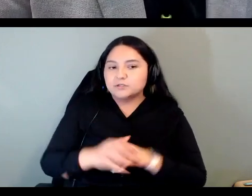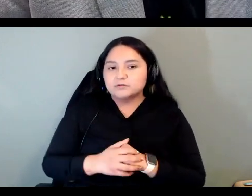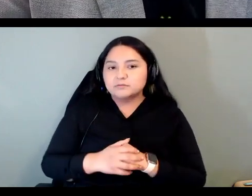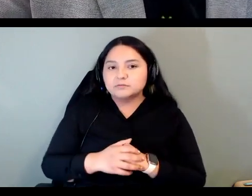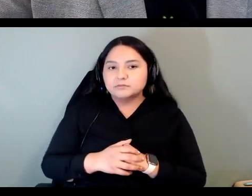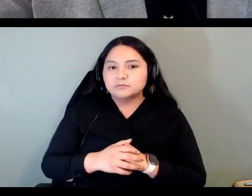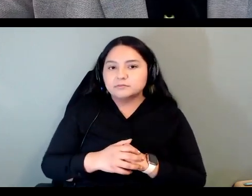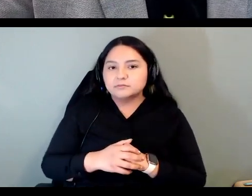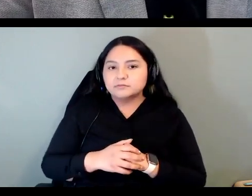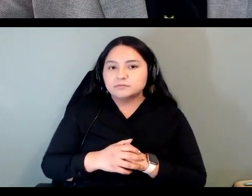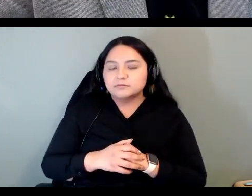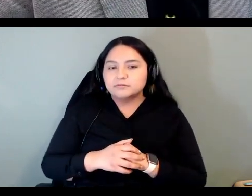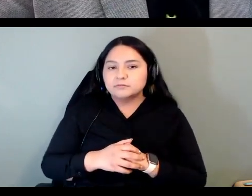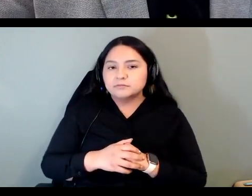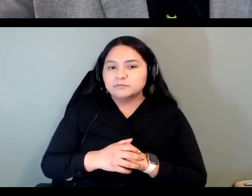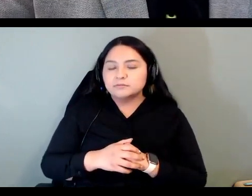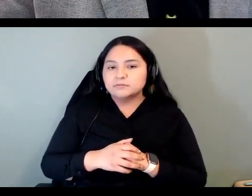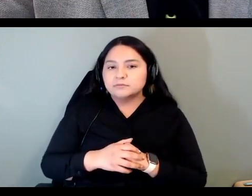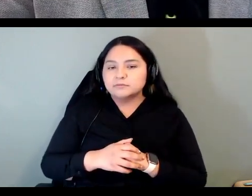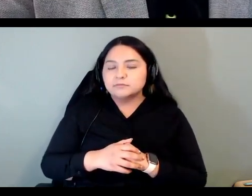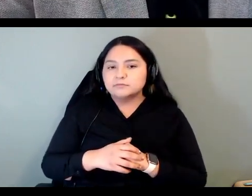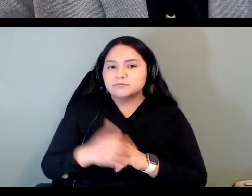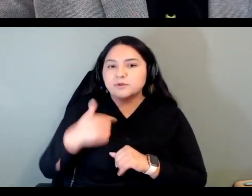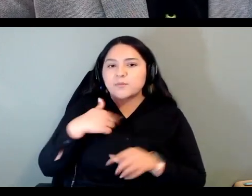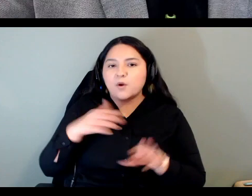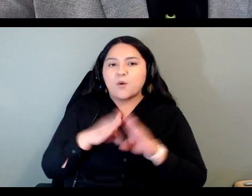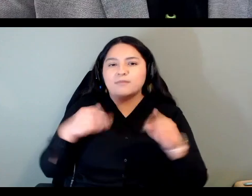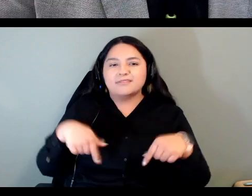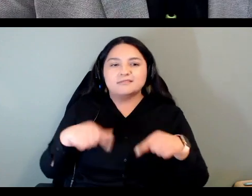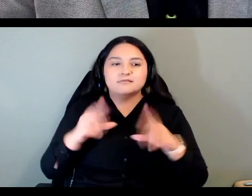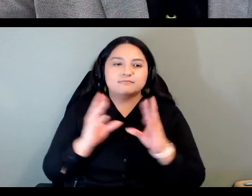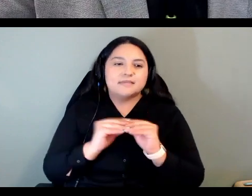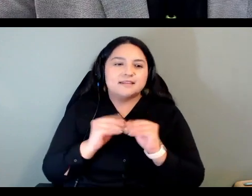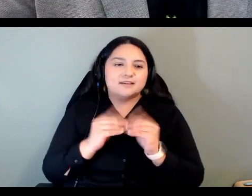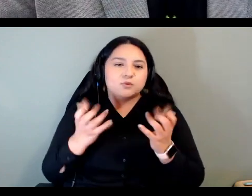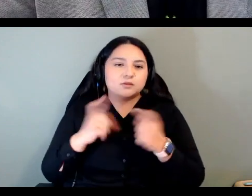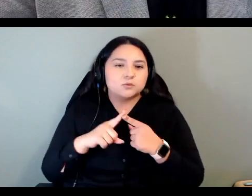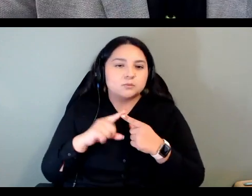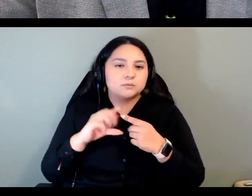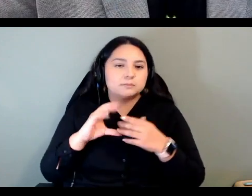I'm gonna open up this meeting with some words from